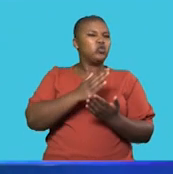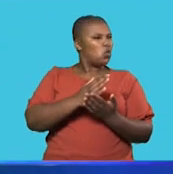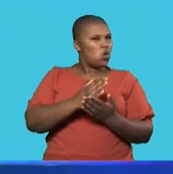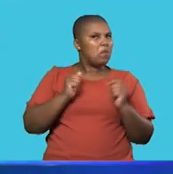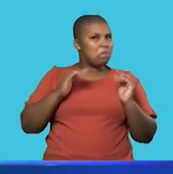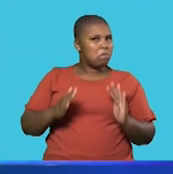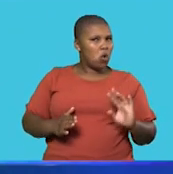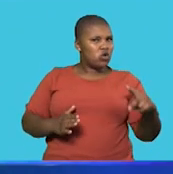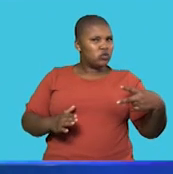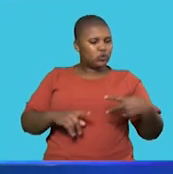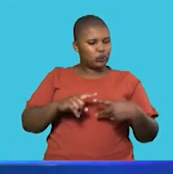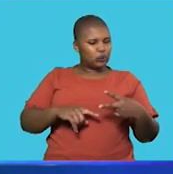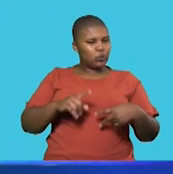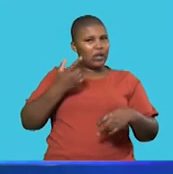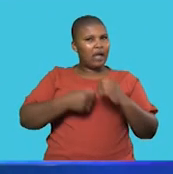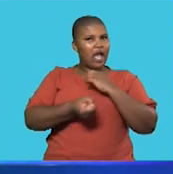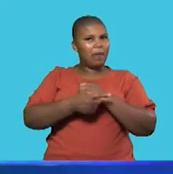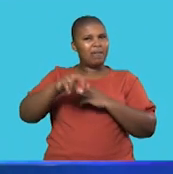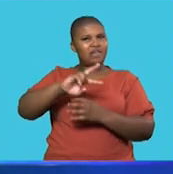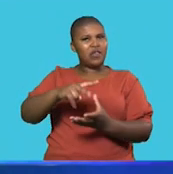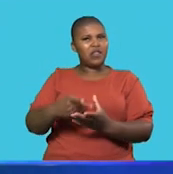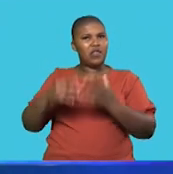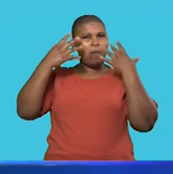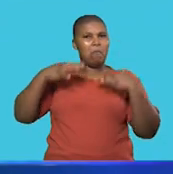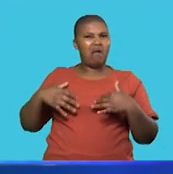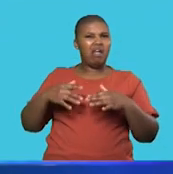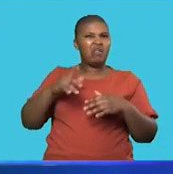people who were swept away during a cleansing ritual on Saturday.